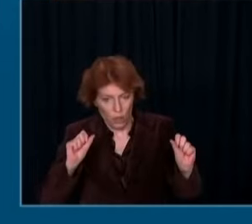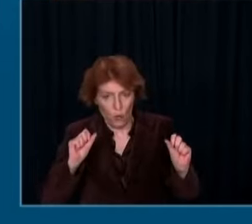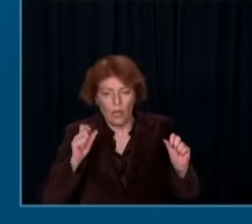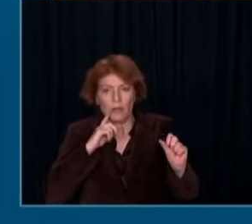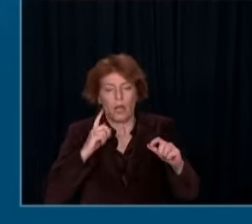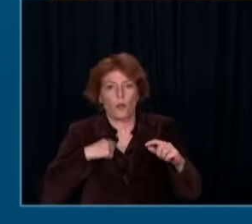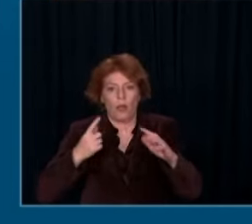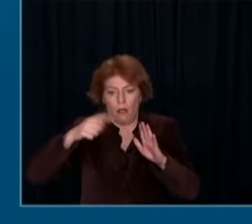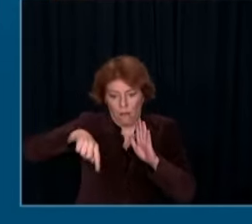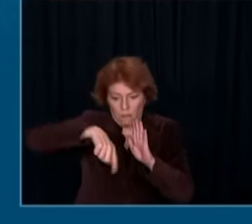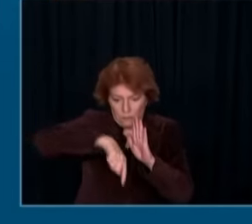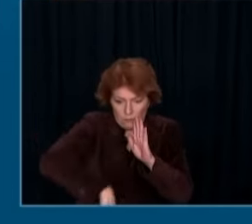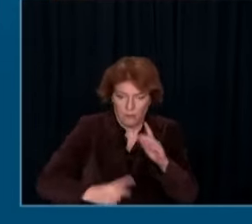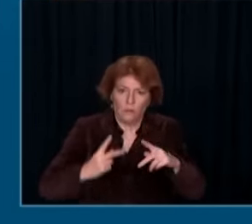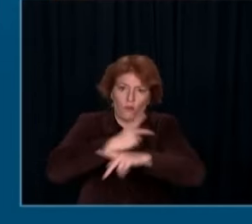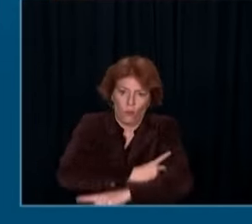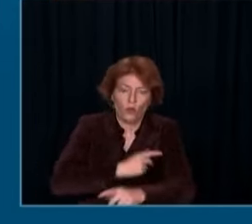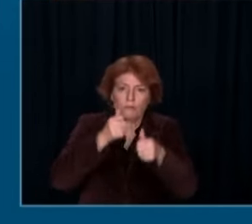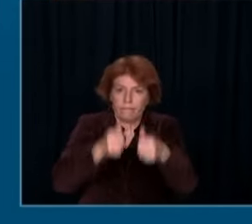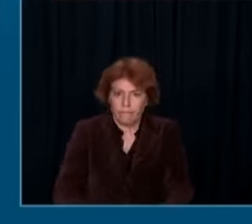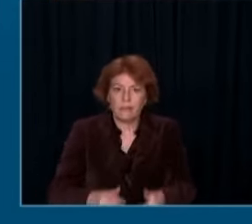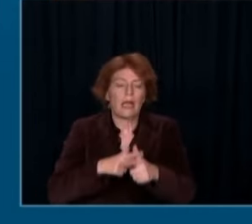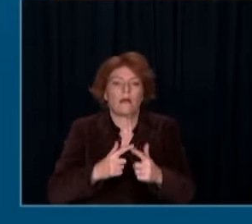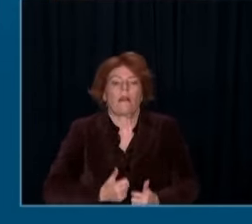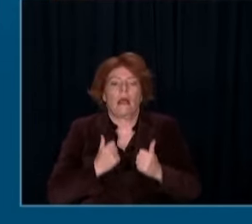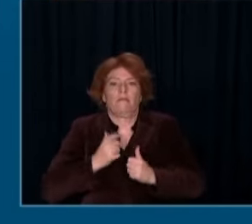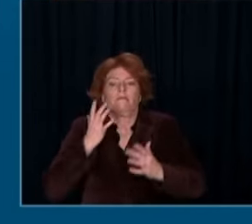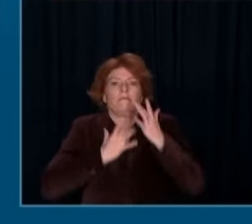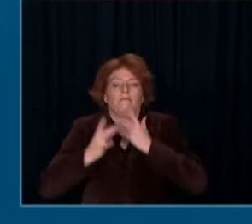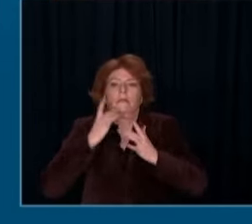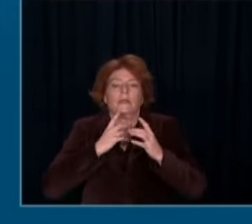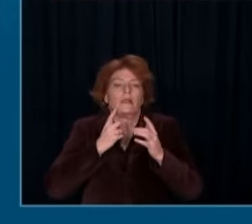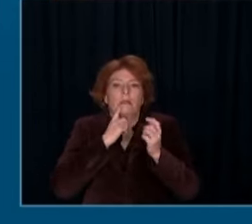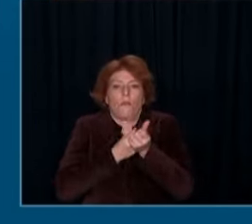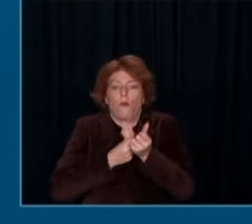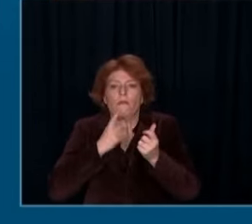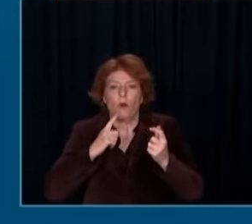us spiraling and put our economy on life support.